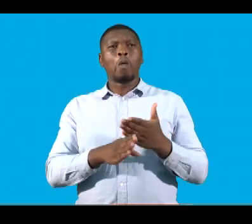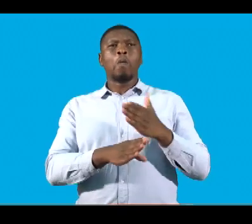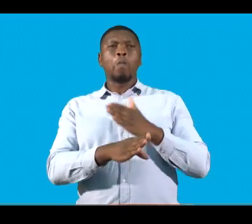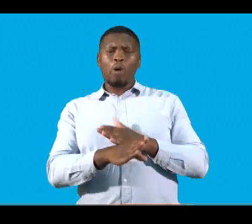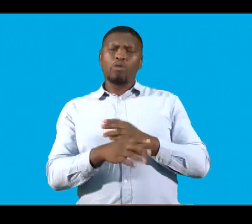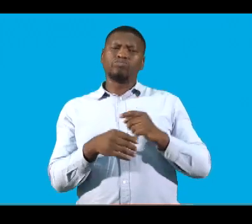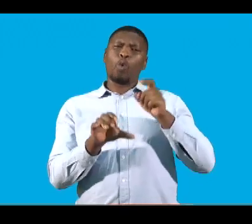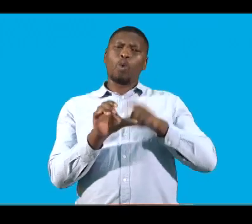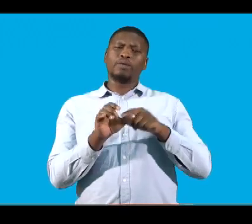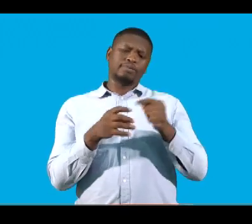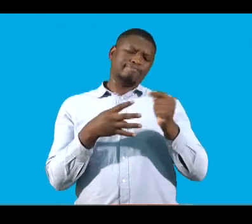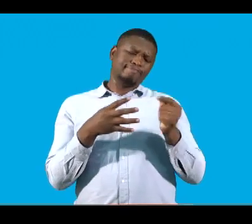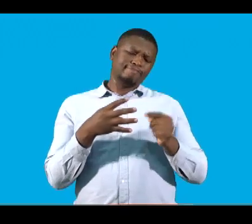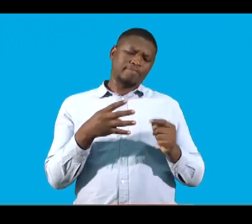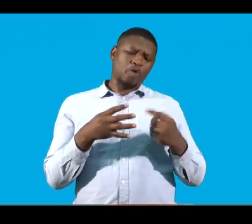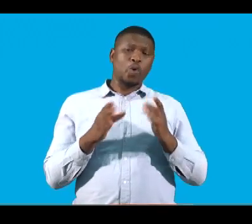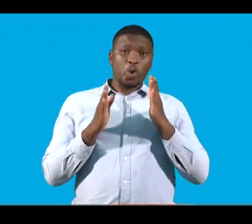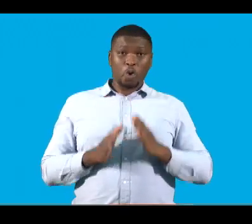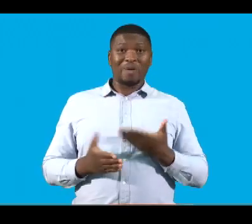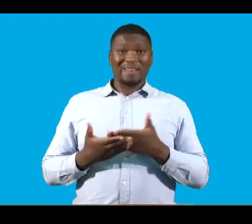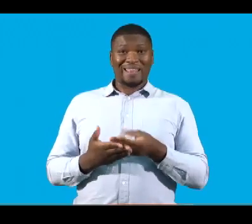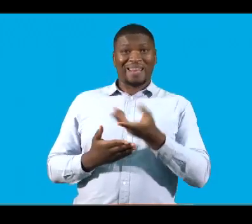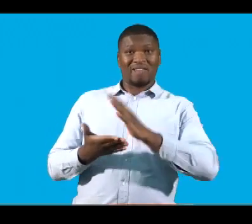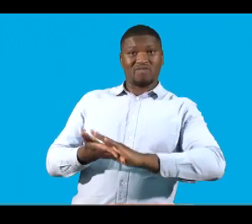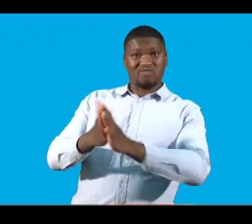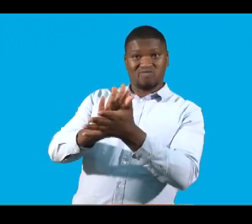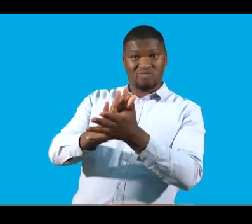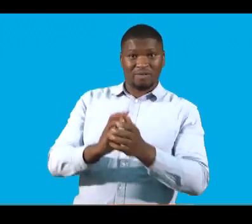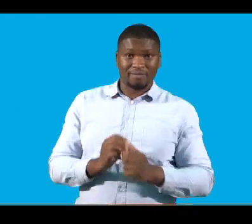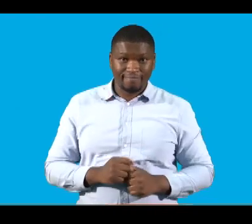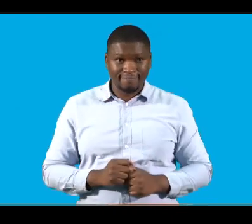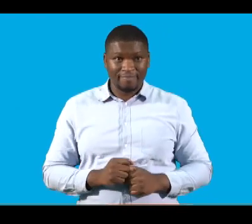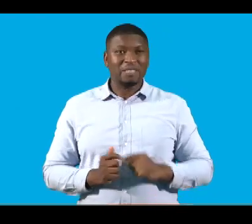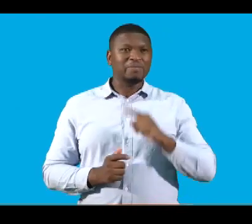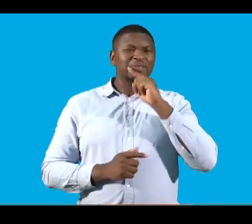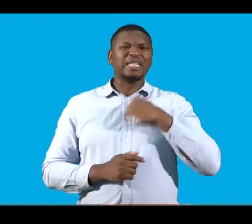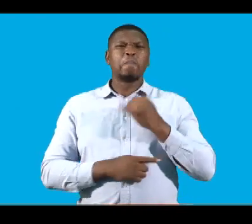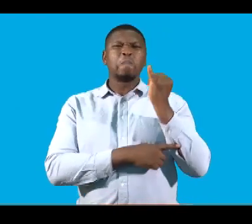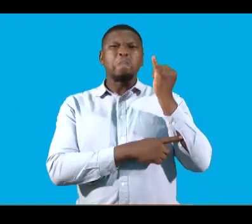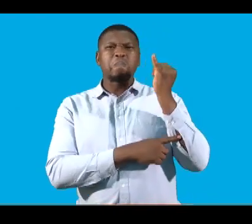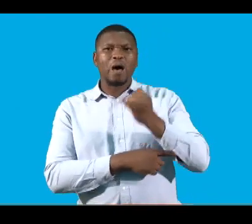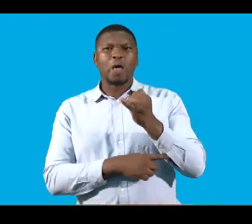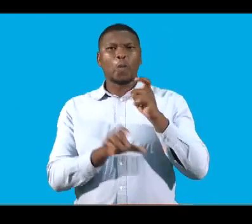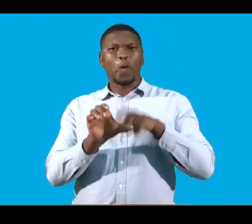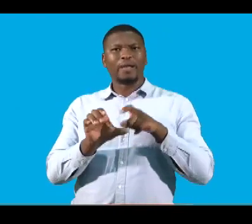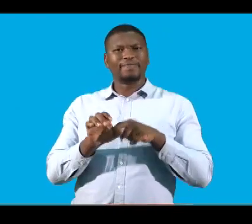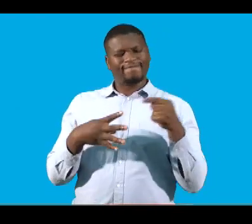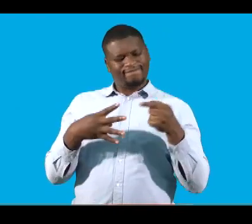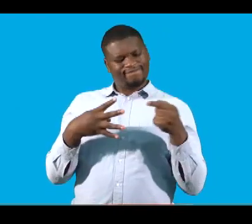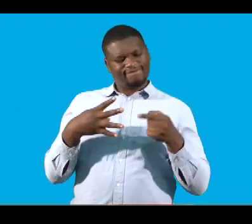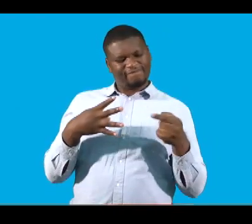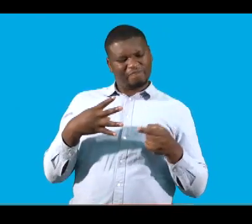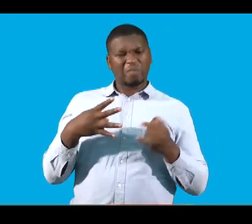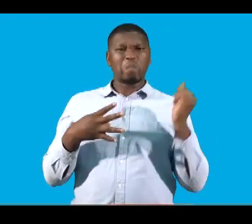the more reprehensible qualities of human beings can destroy people. So the evil qualities,